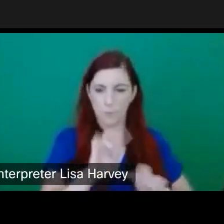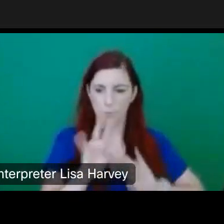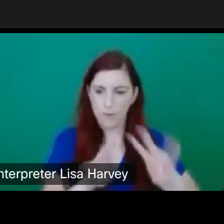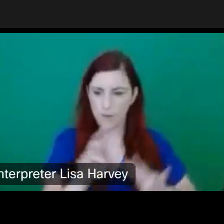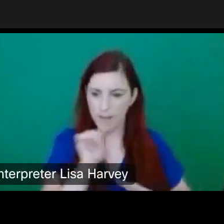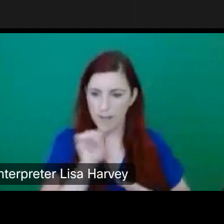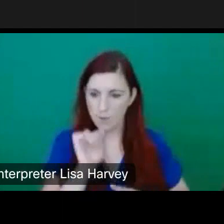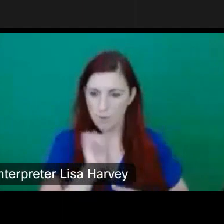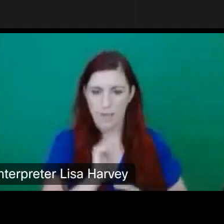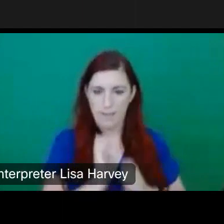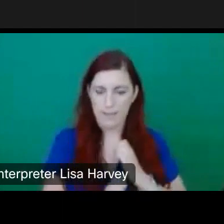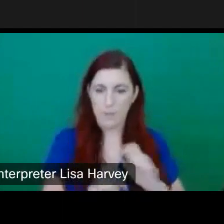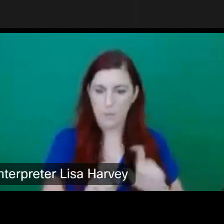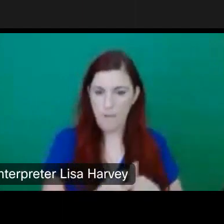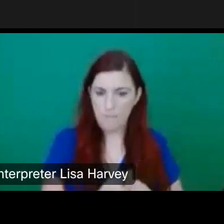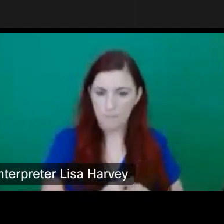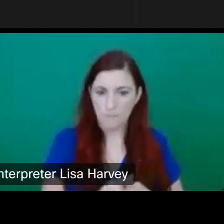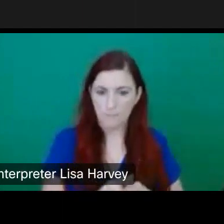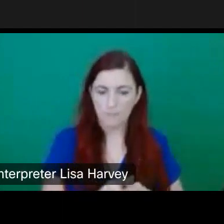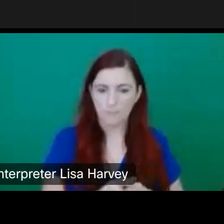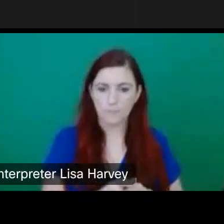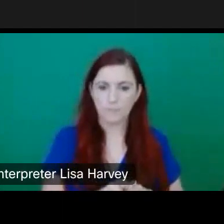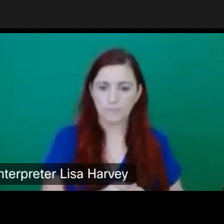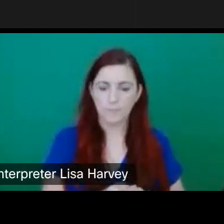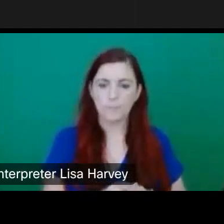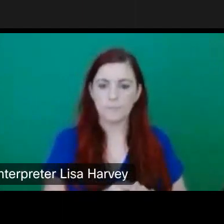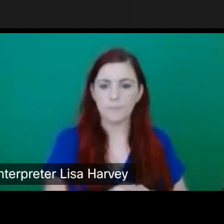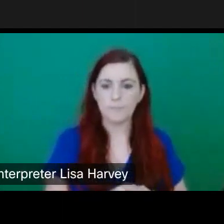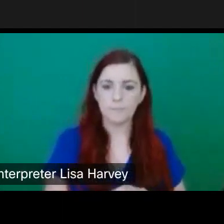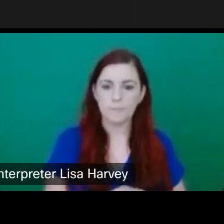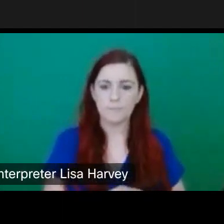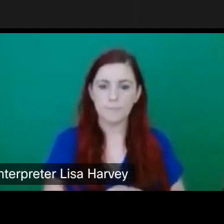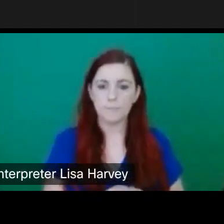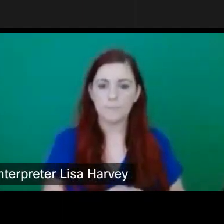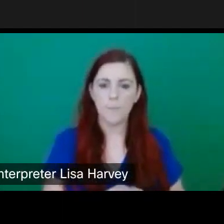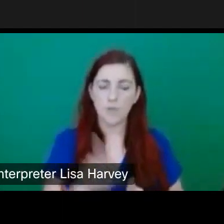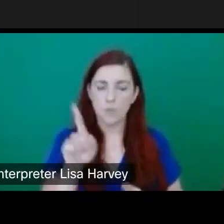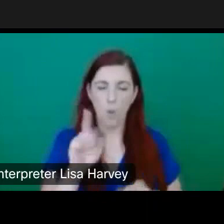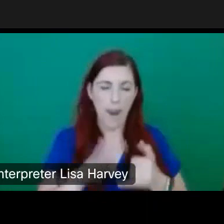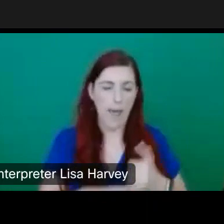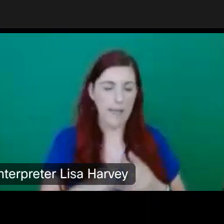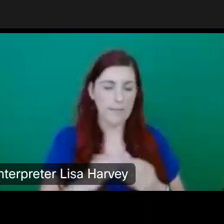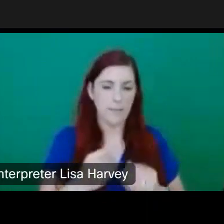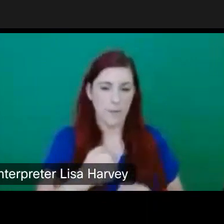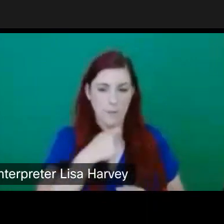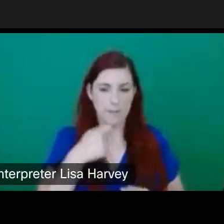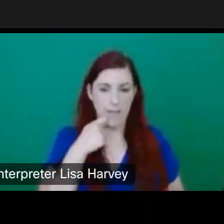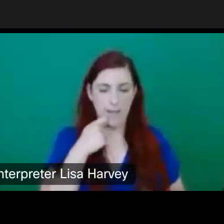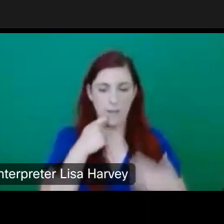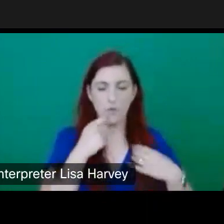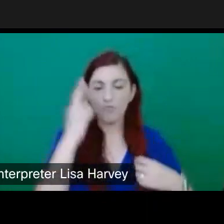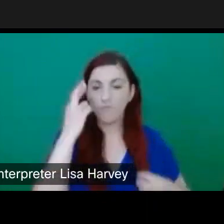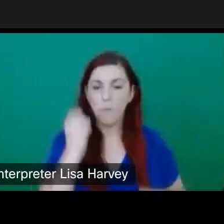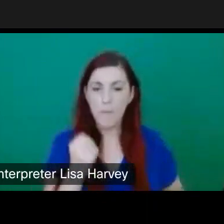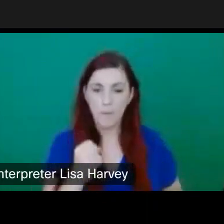for any questions that you might have. But I suppose just the final thing to say before we get into it, it's worth bearing in mind the